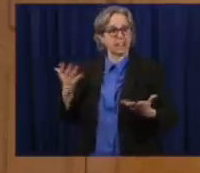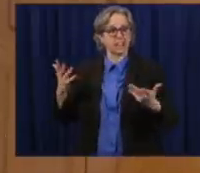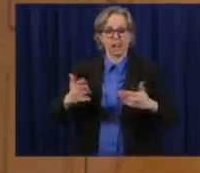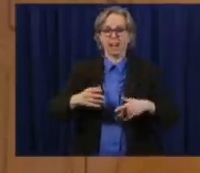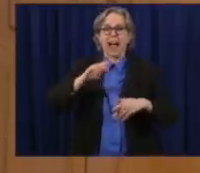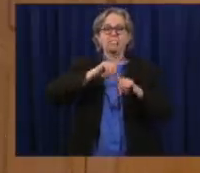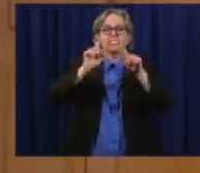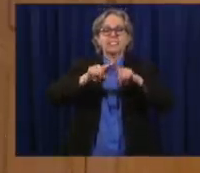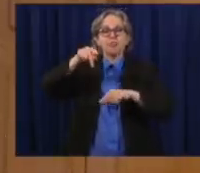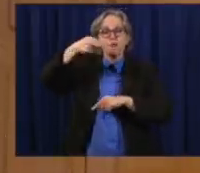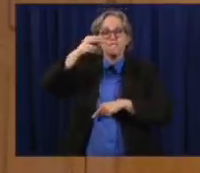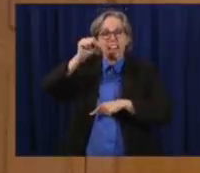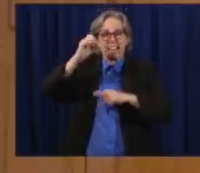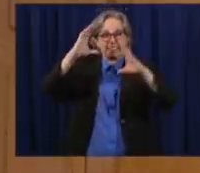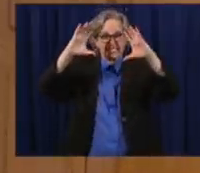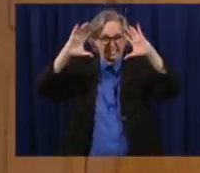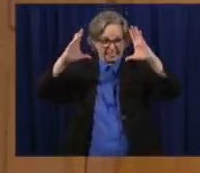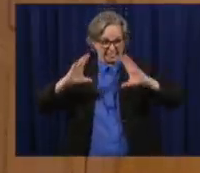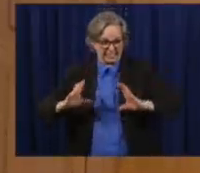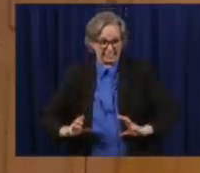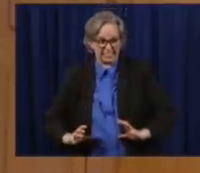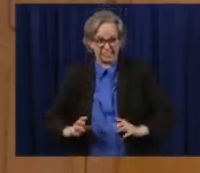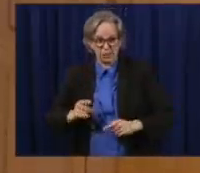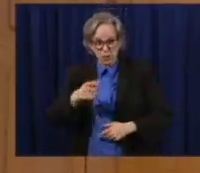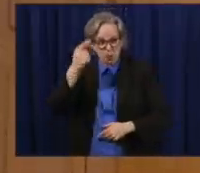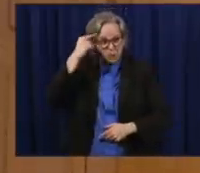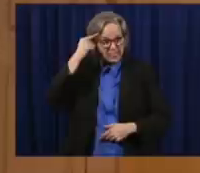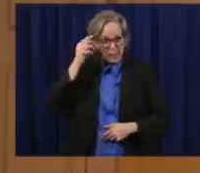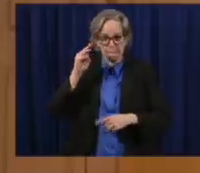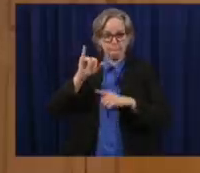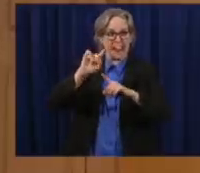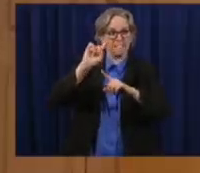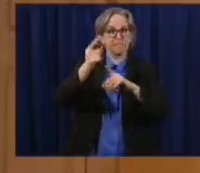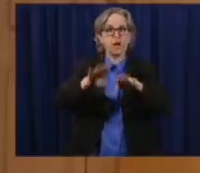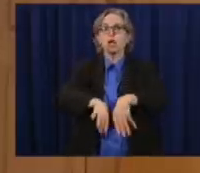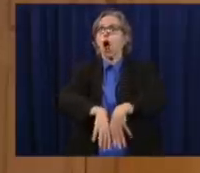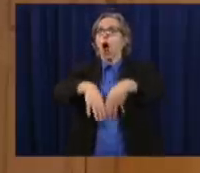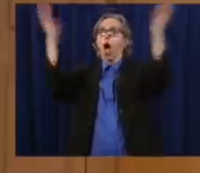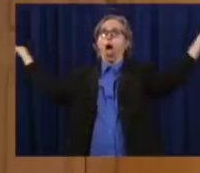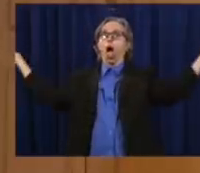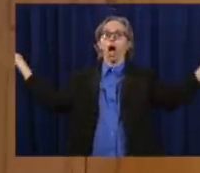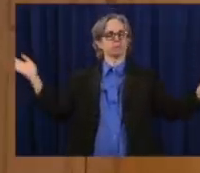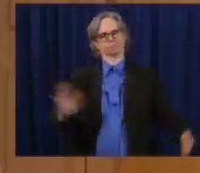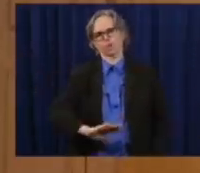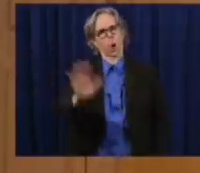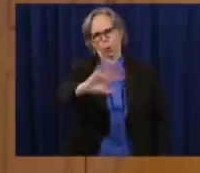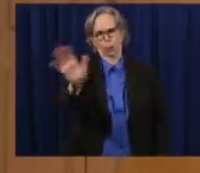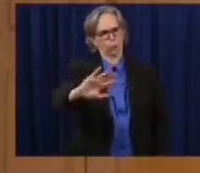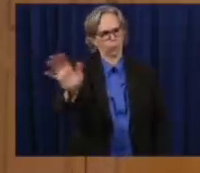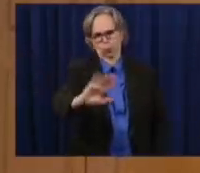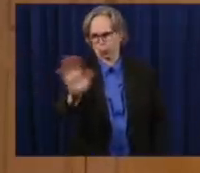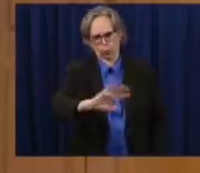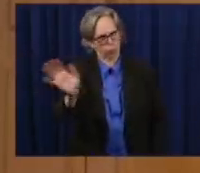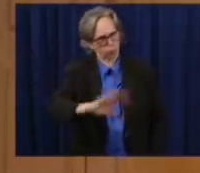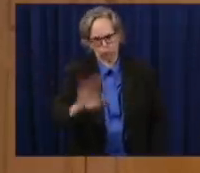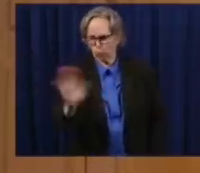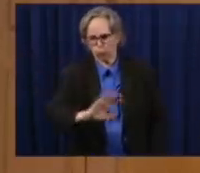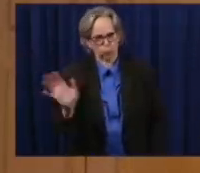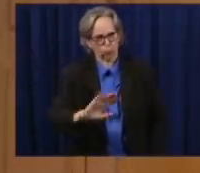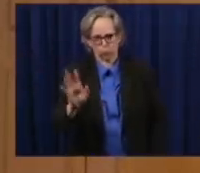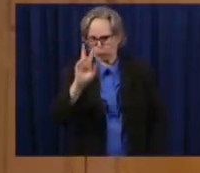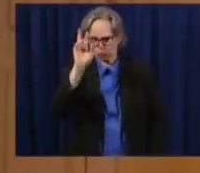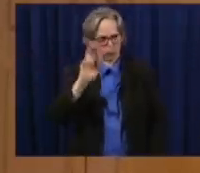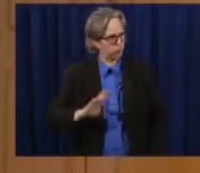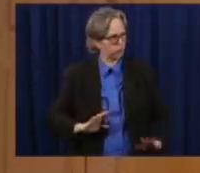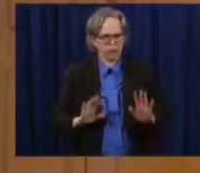open May 1st, going back to life as normal. It's really hard to hear that, but we are not going back to 6 months ago.